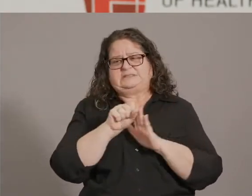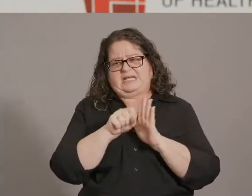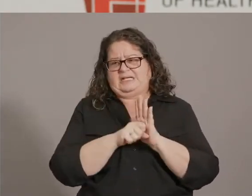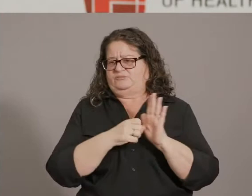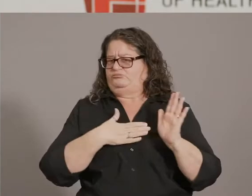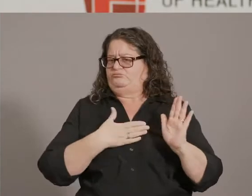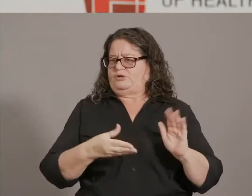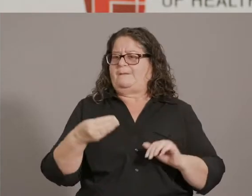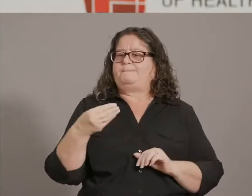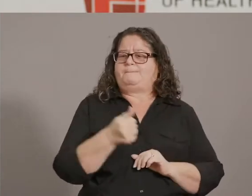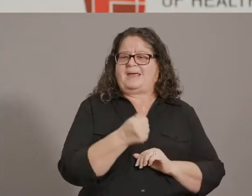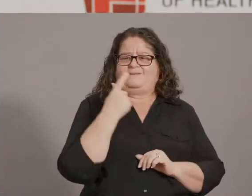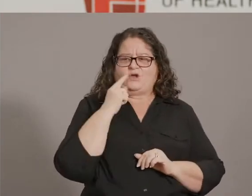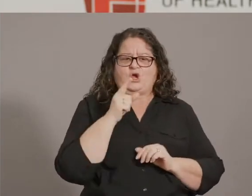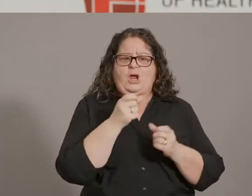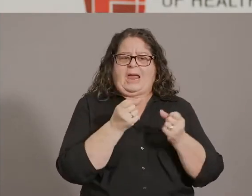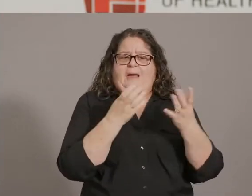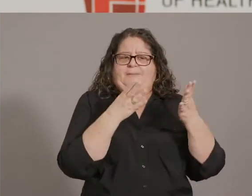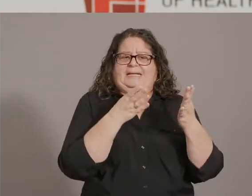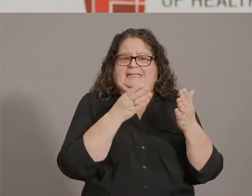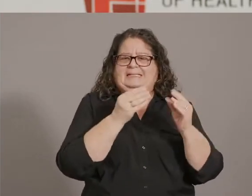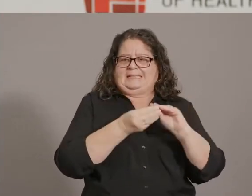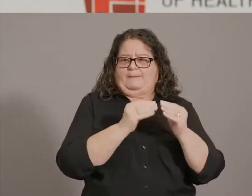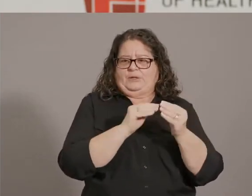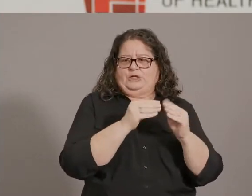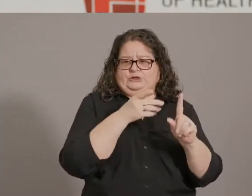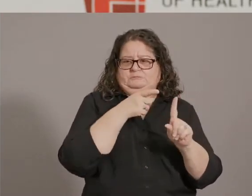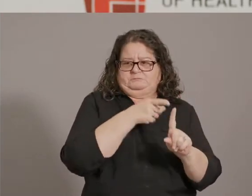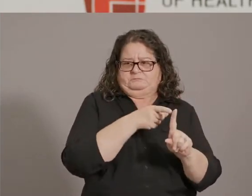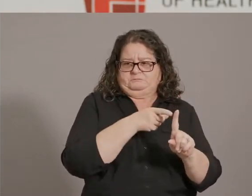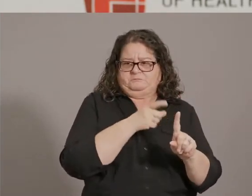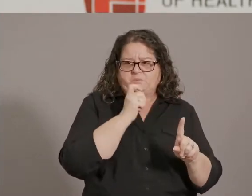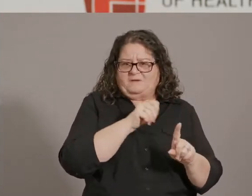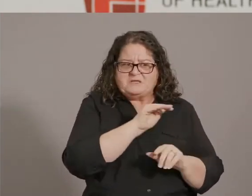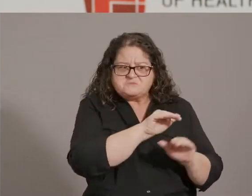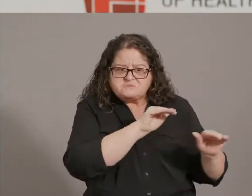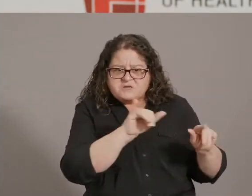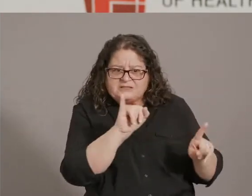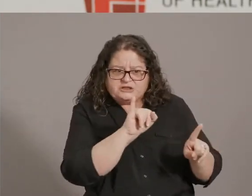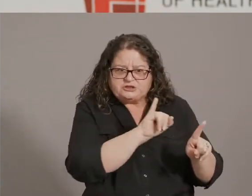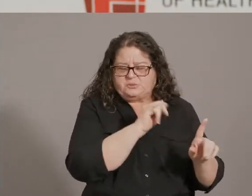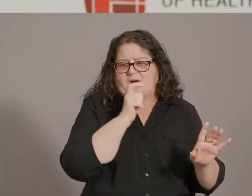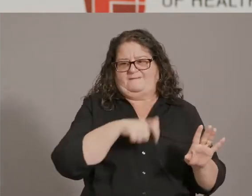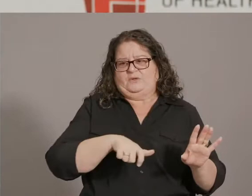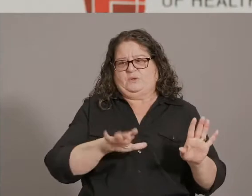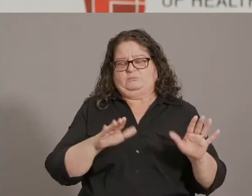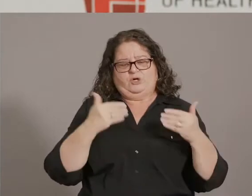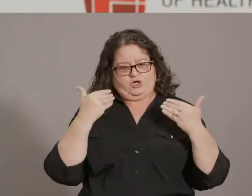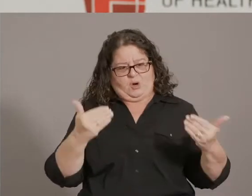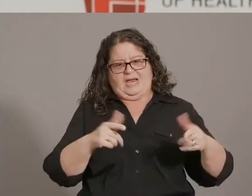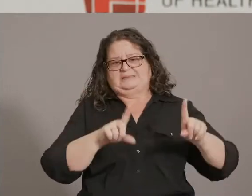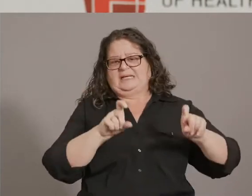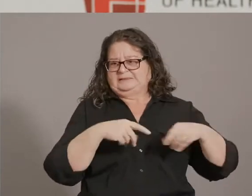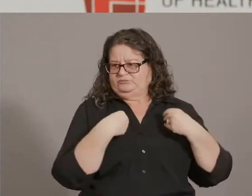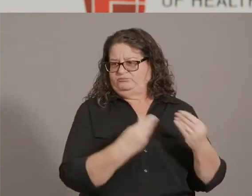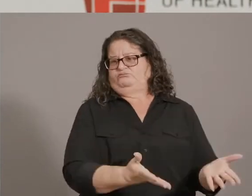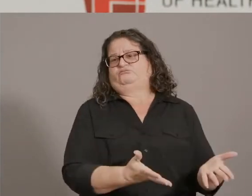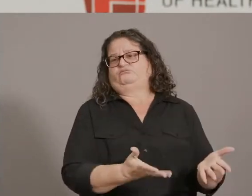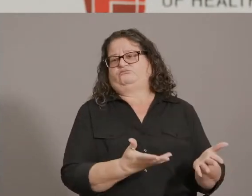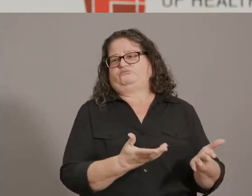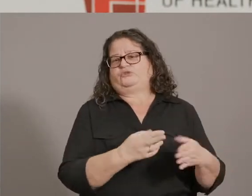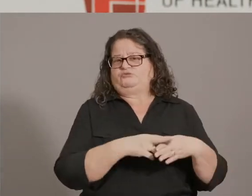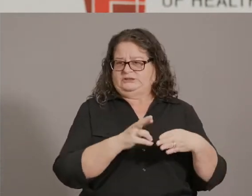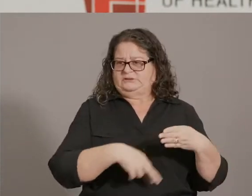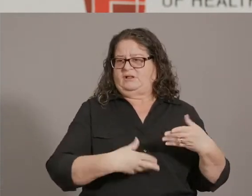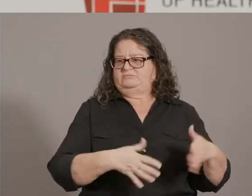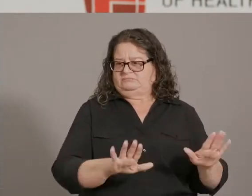need to collect health insurance. They just administer the tests and then give the results. And so we've continued that partnership to make sure that